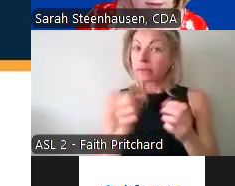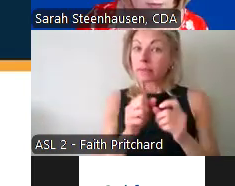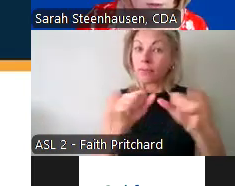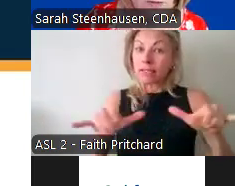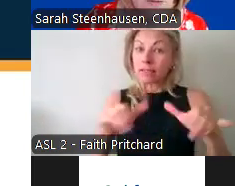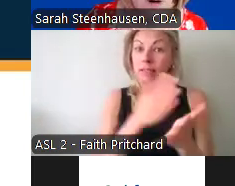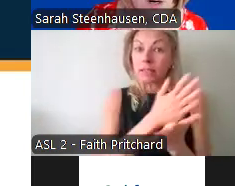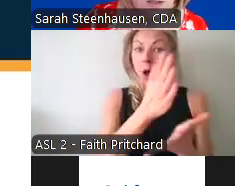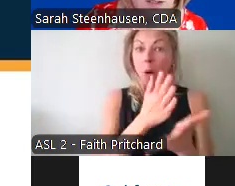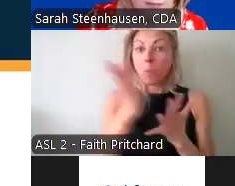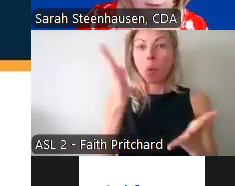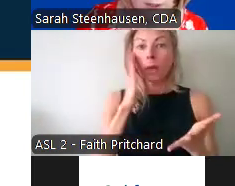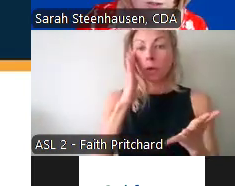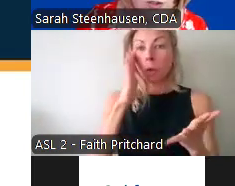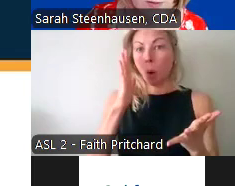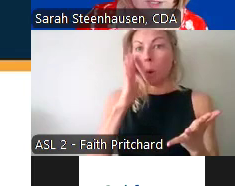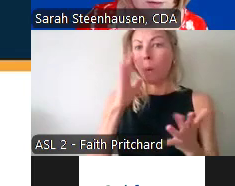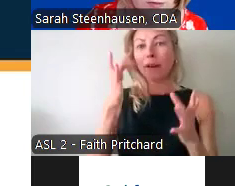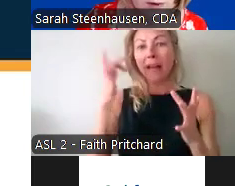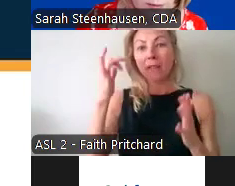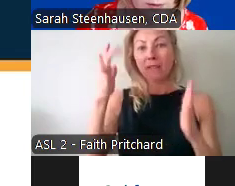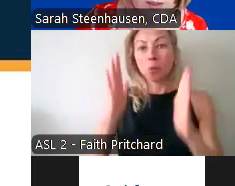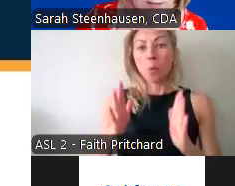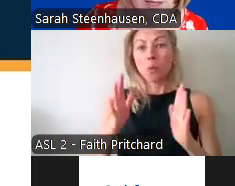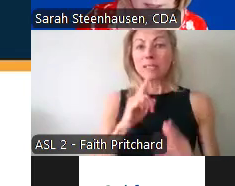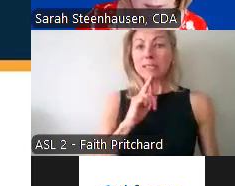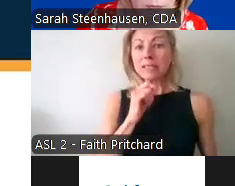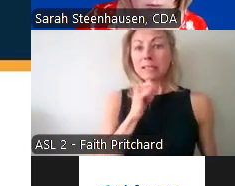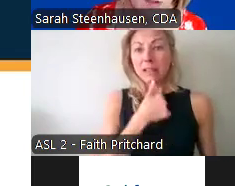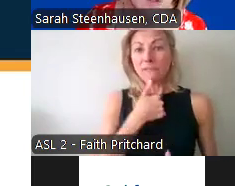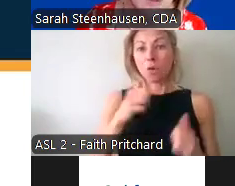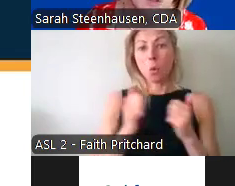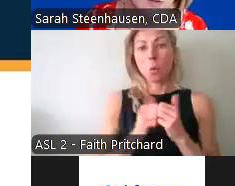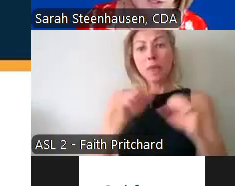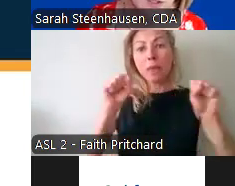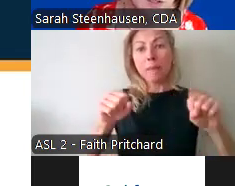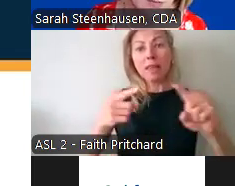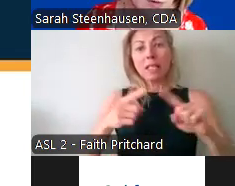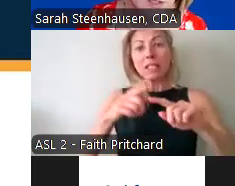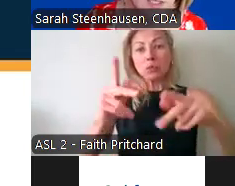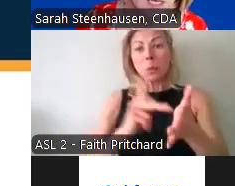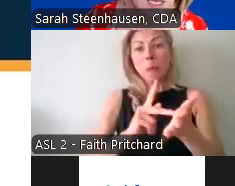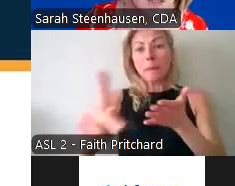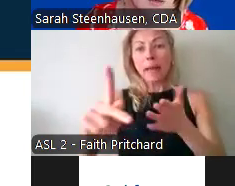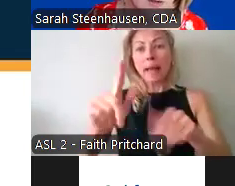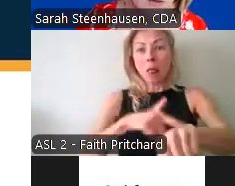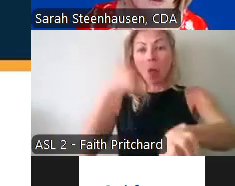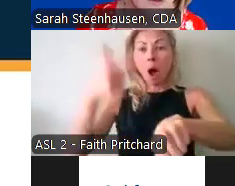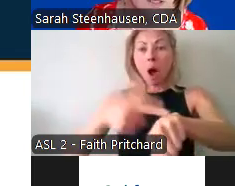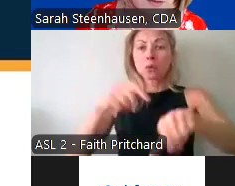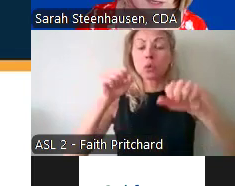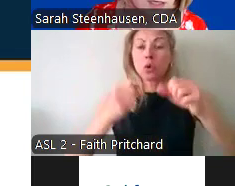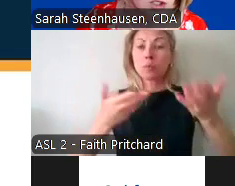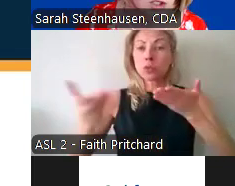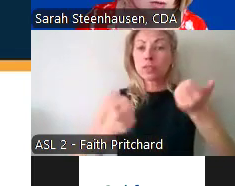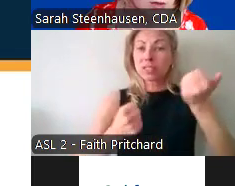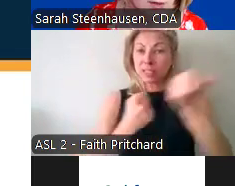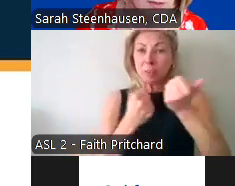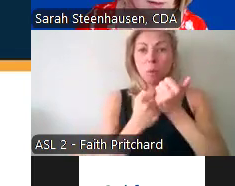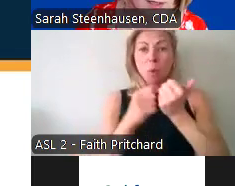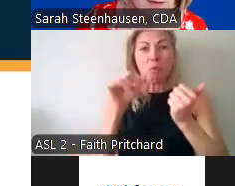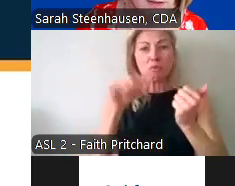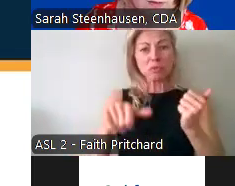that Californians are suffering in terms of their ability to pay for long-term services and supports. This really is a significant